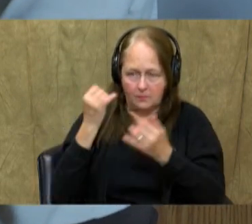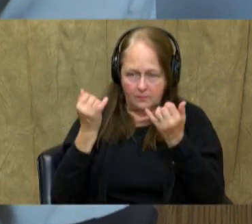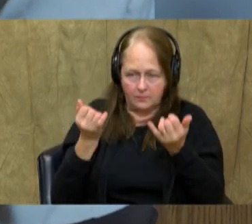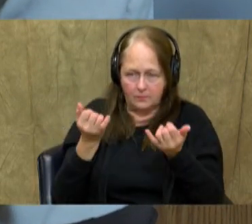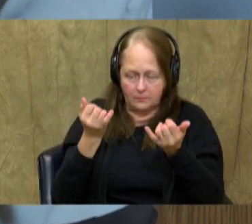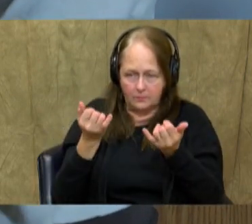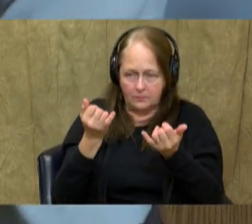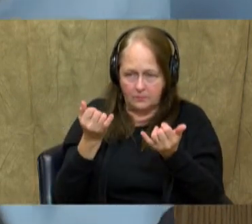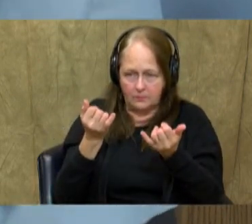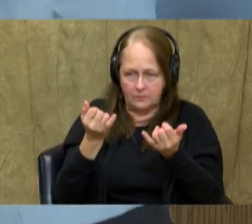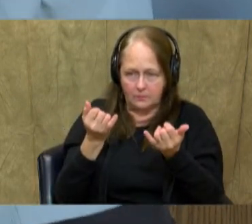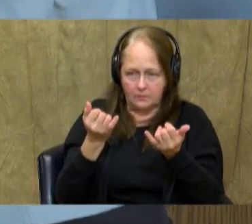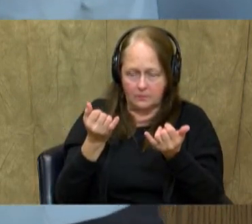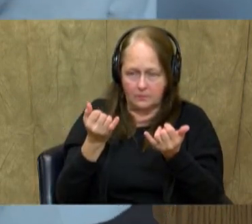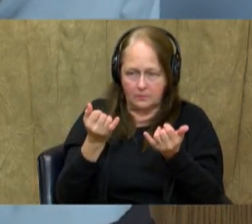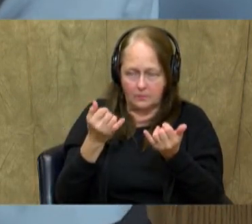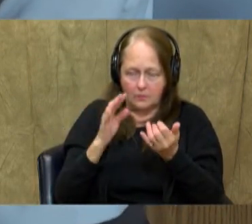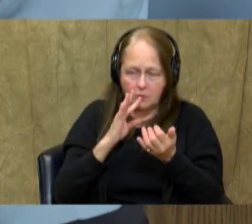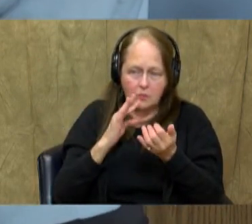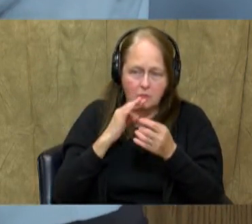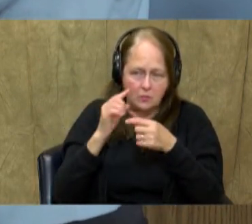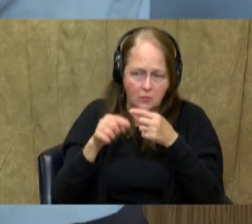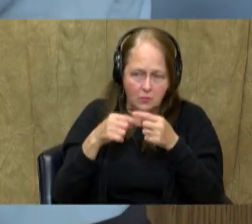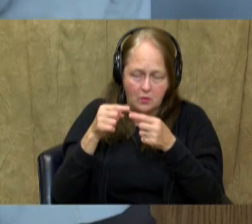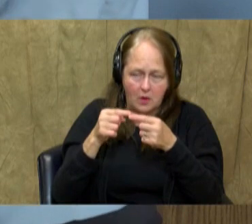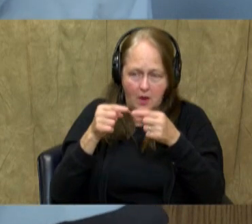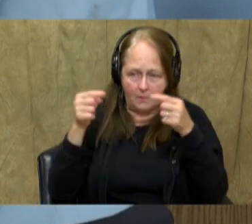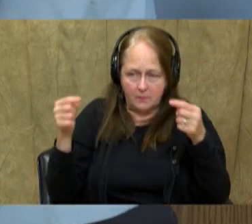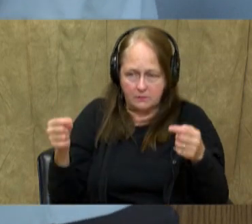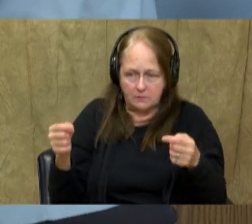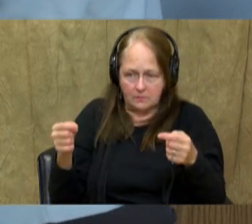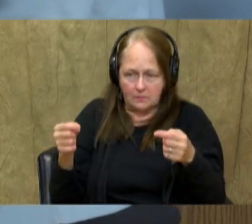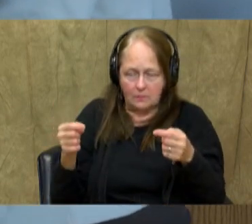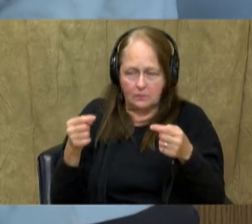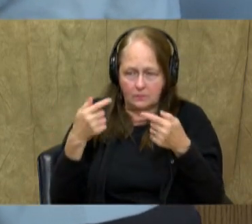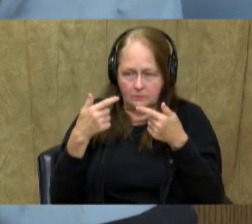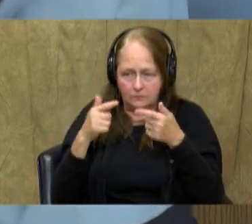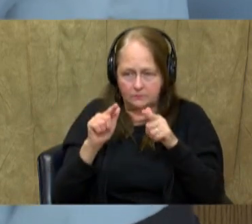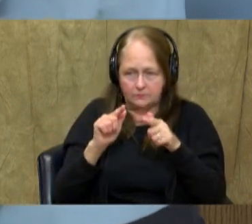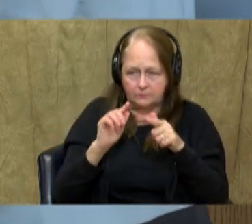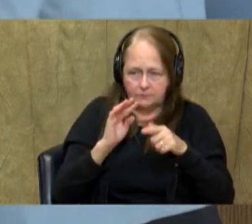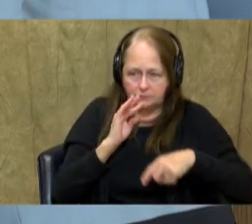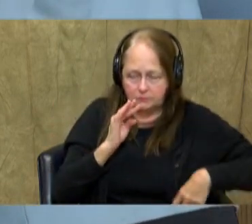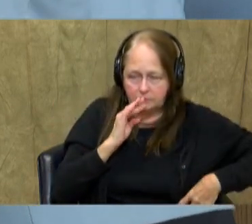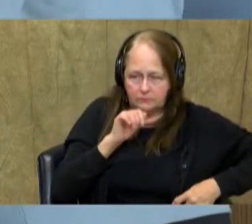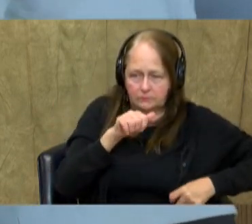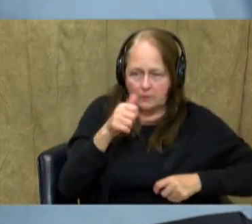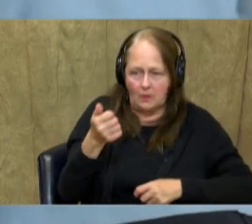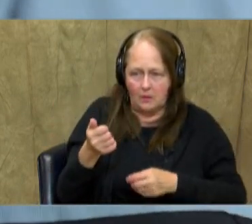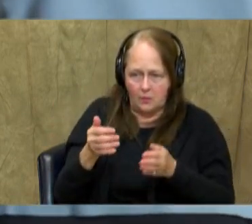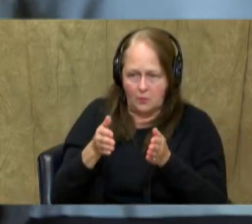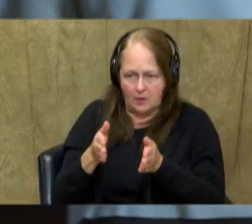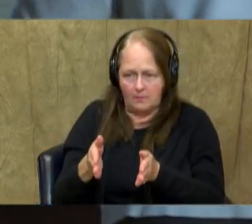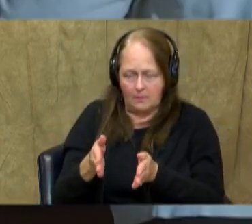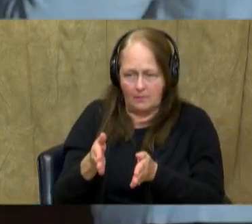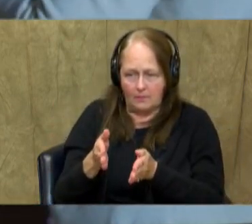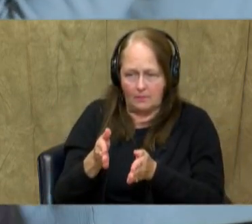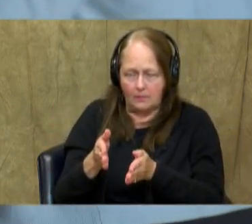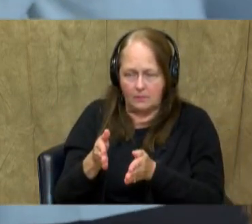Now, let's talk about the opposite. Let's go to the other way.